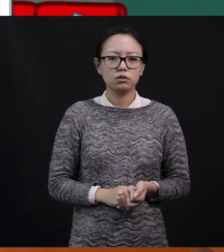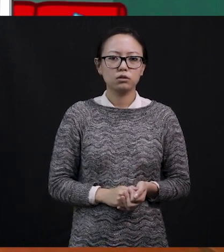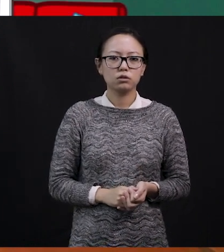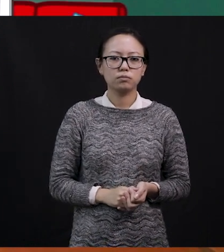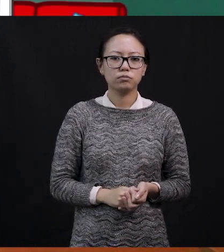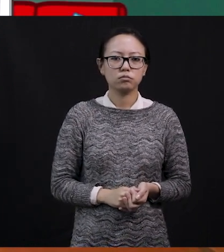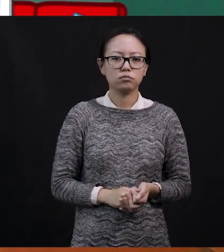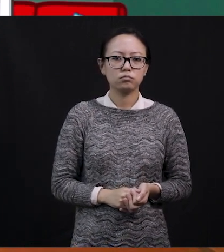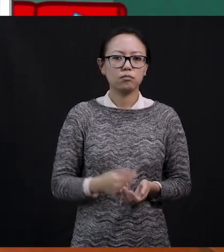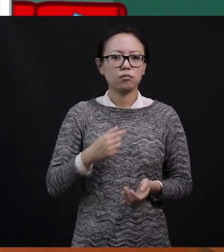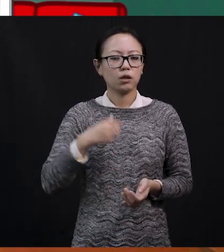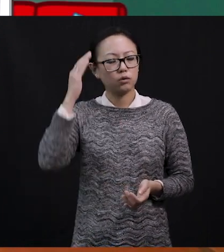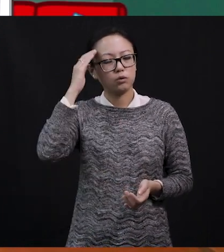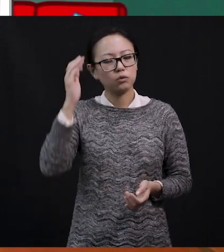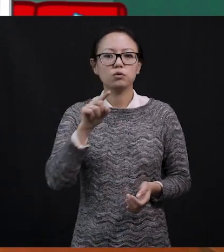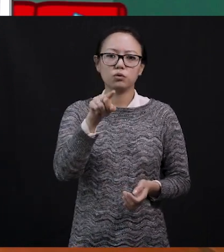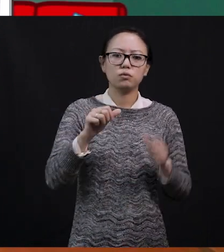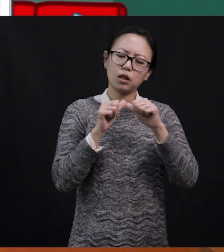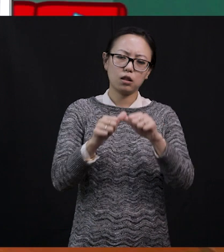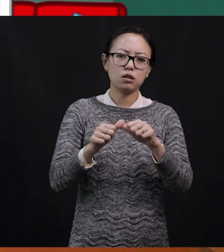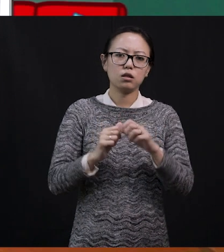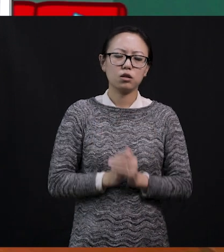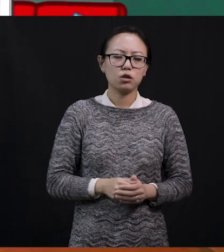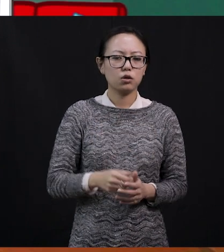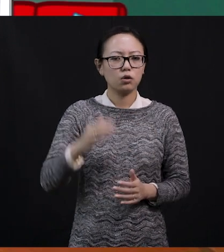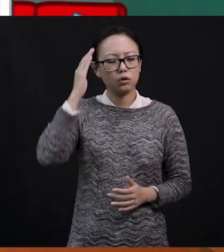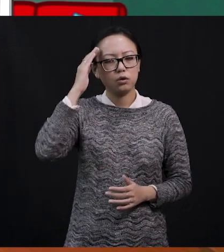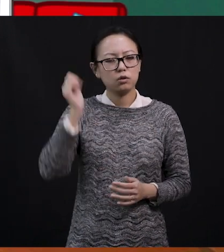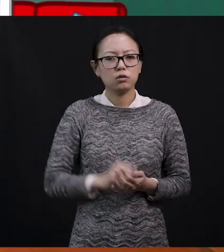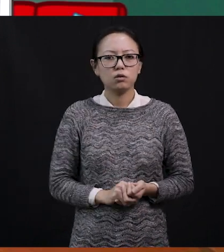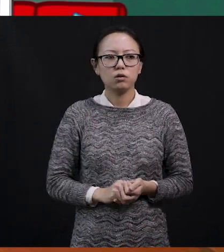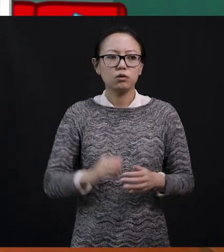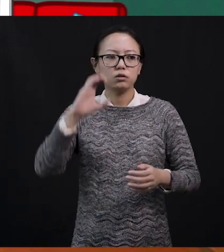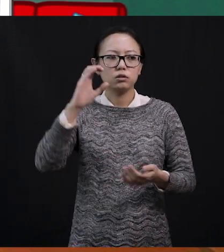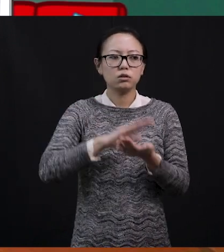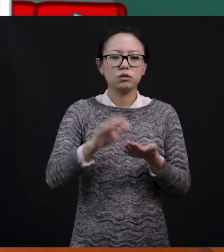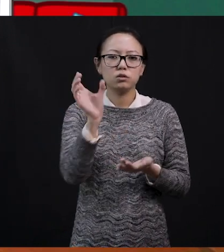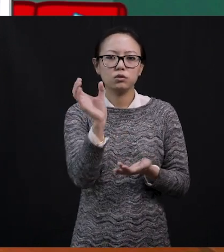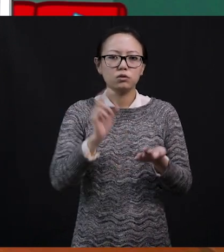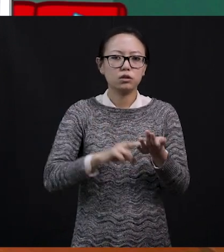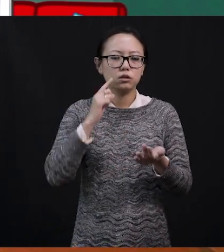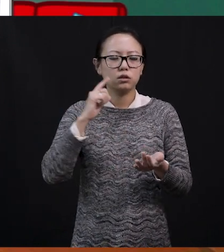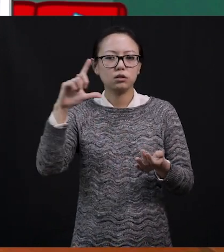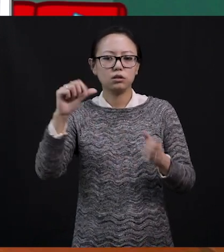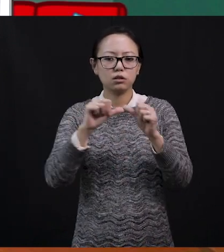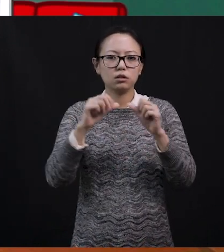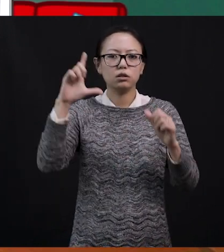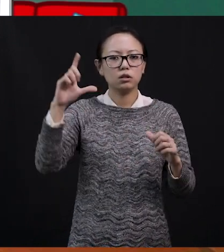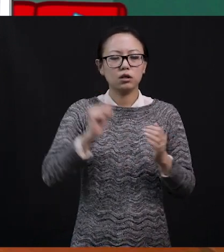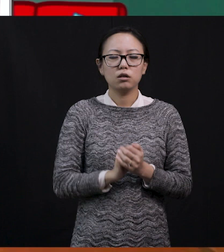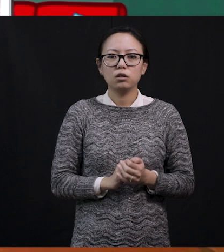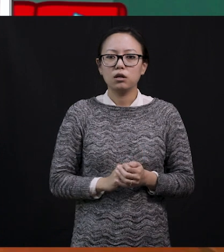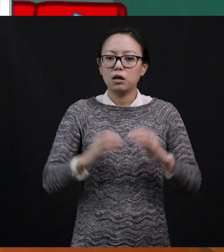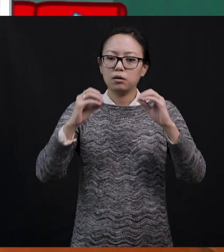I'm sure you have the answer to this. Chunilal was an old childhood friend who kept on visiting Bipin Babu